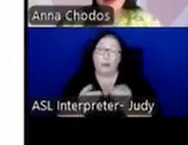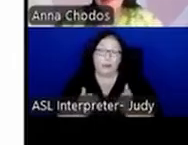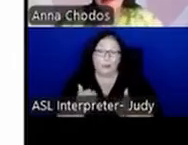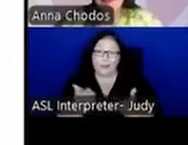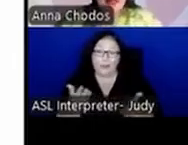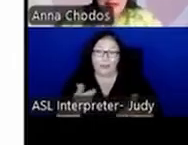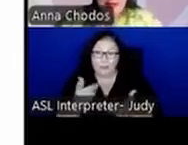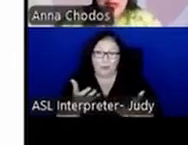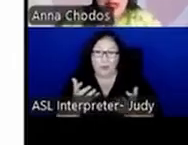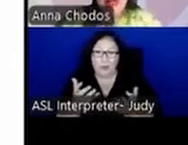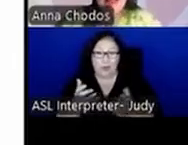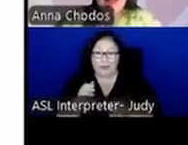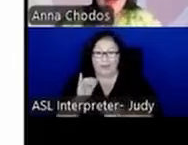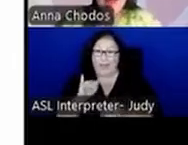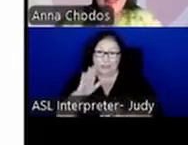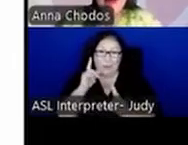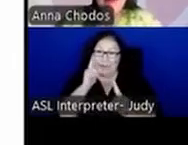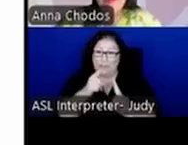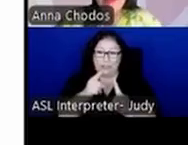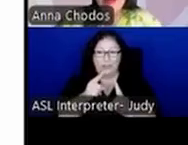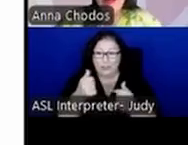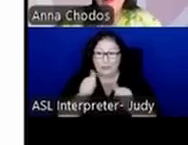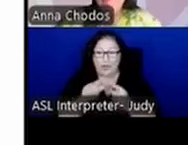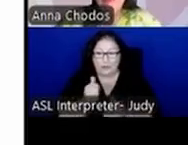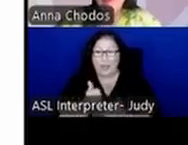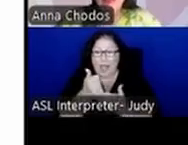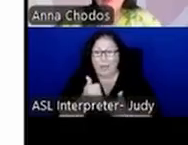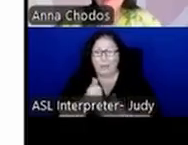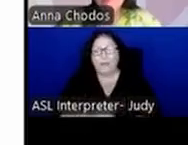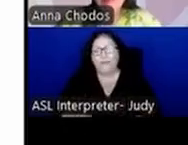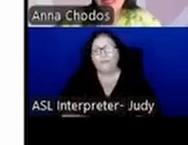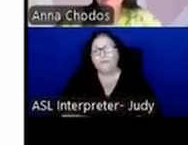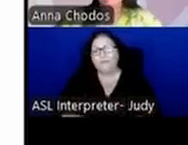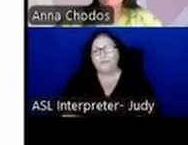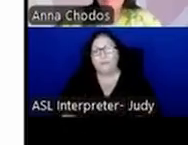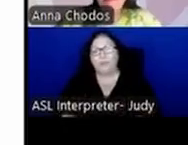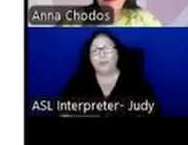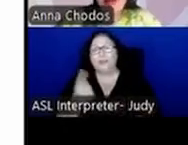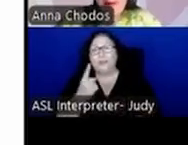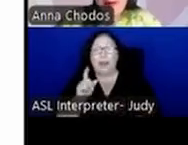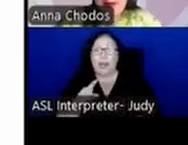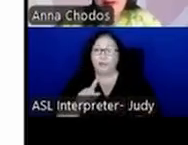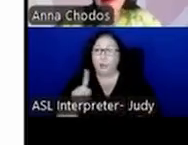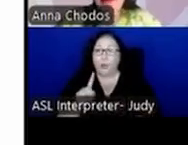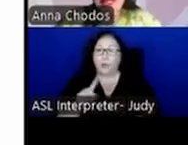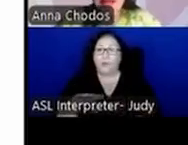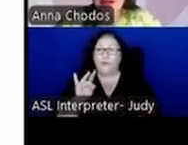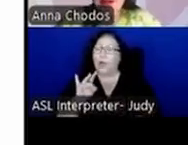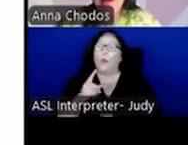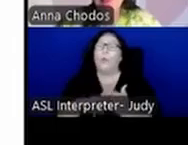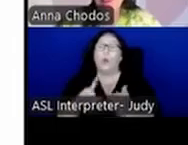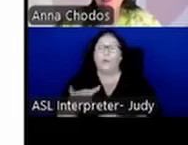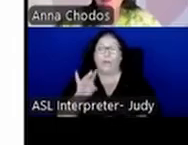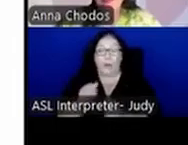help. There's somebody asked, like, what do we find most helpful about giving to caregivers? This is the whole issue of,